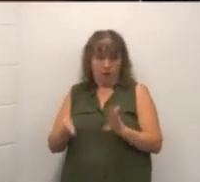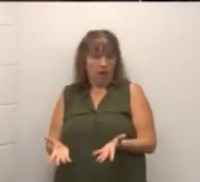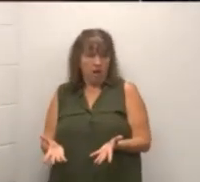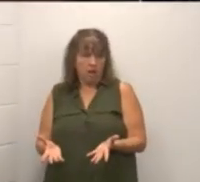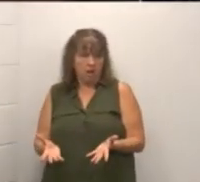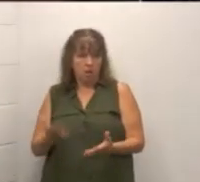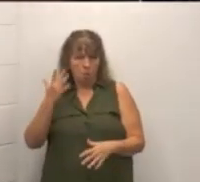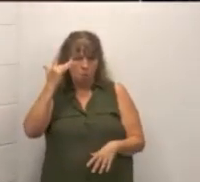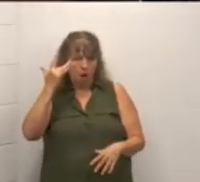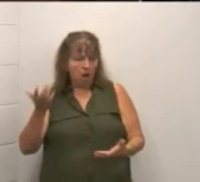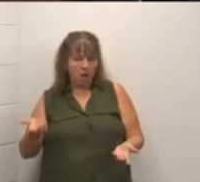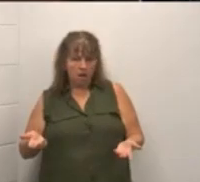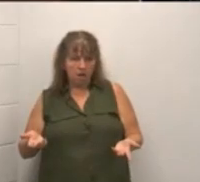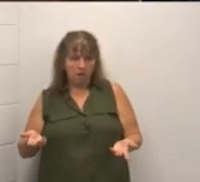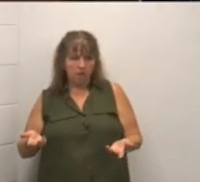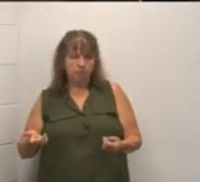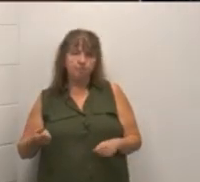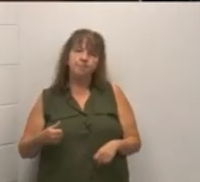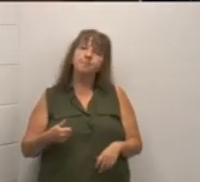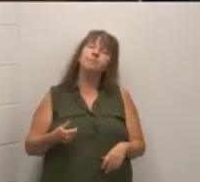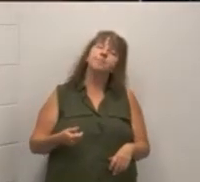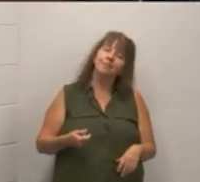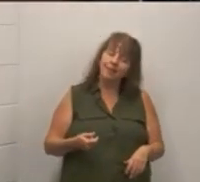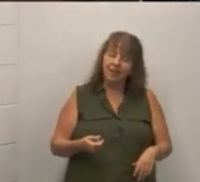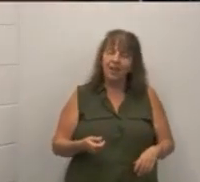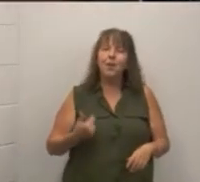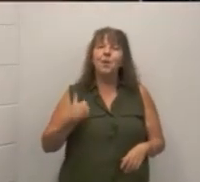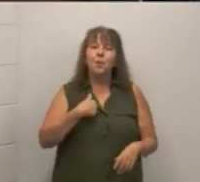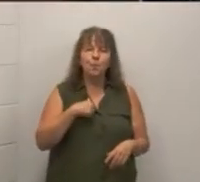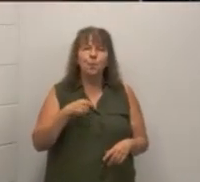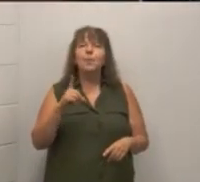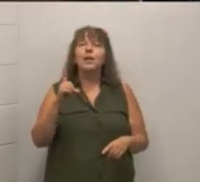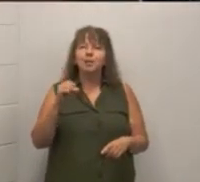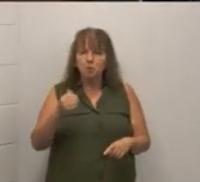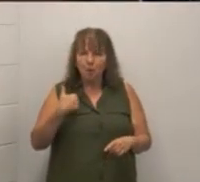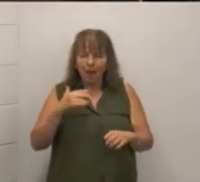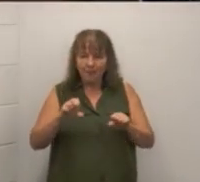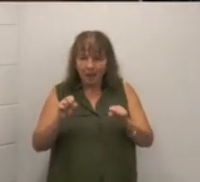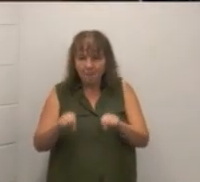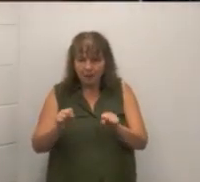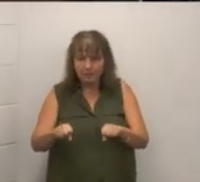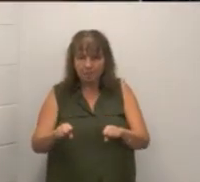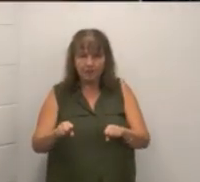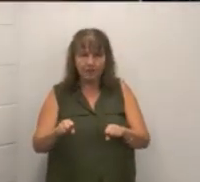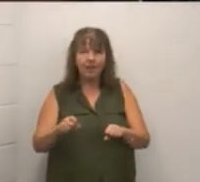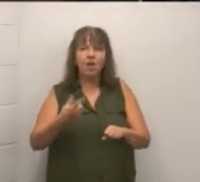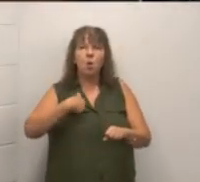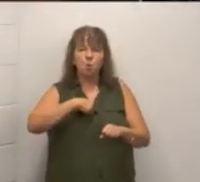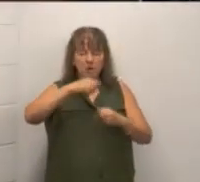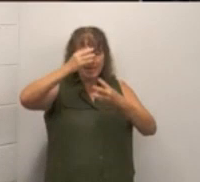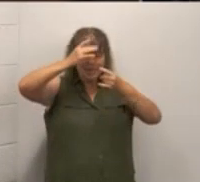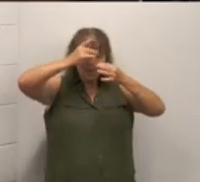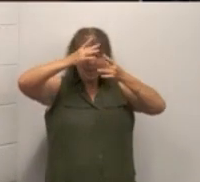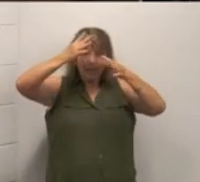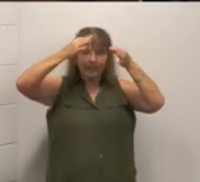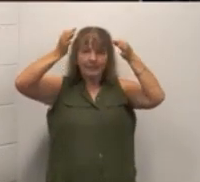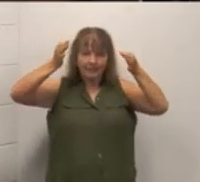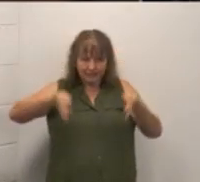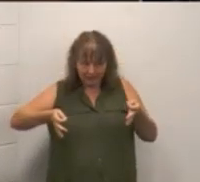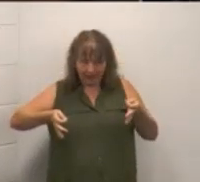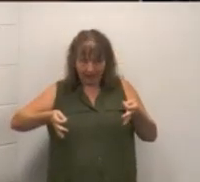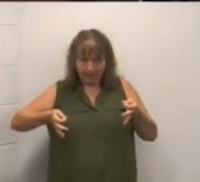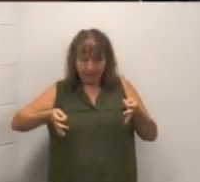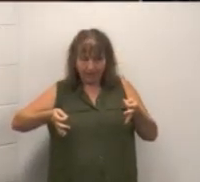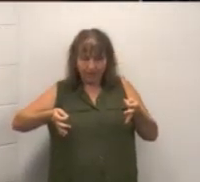answer that is that we do have the same capabilities. We choose to look